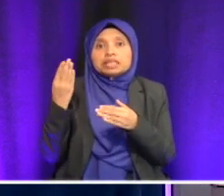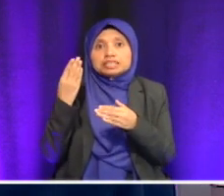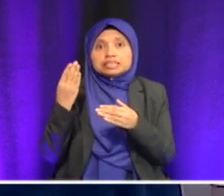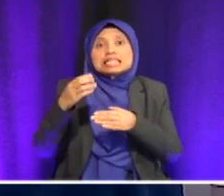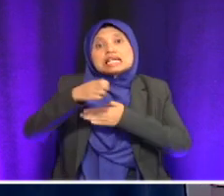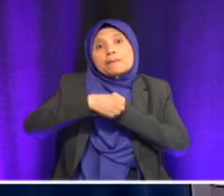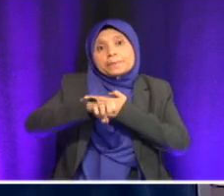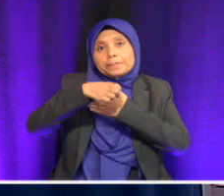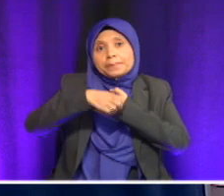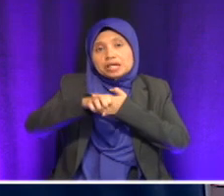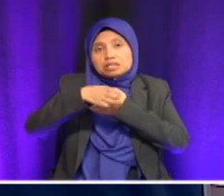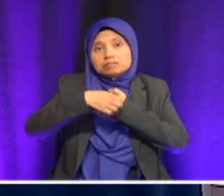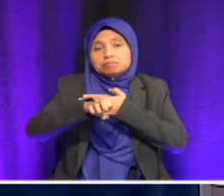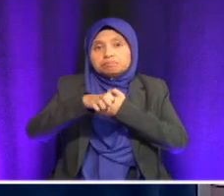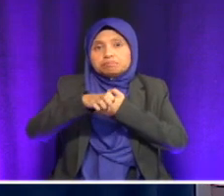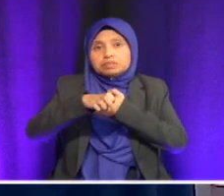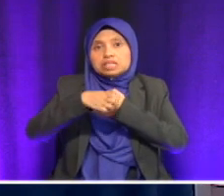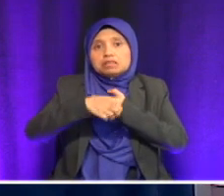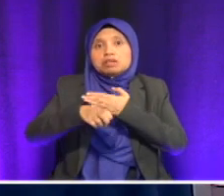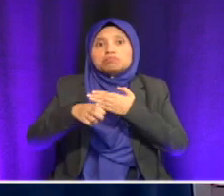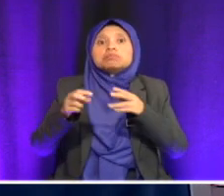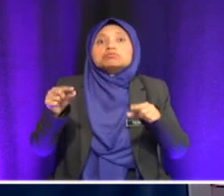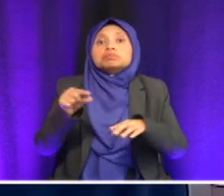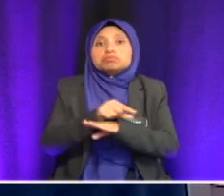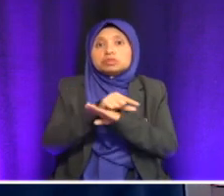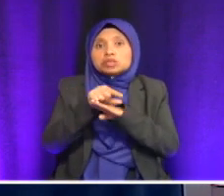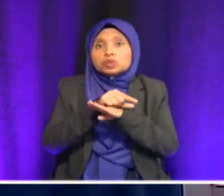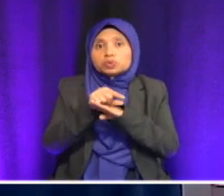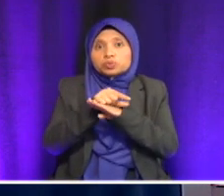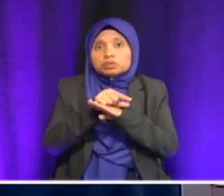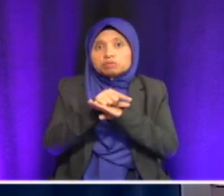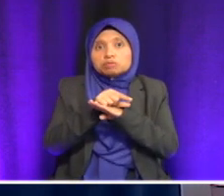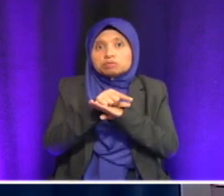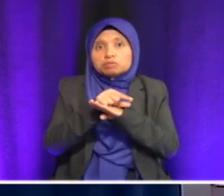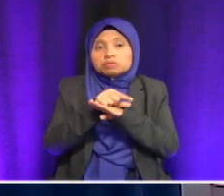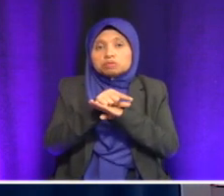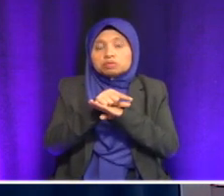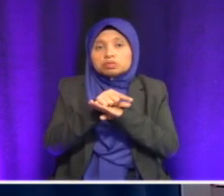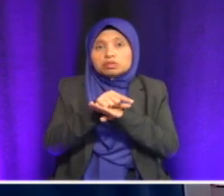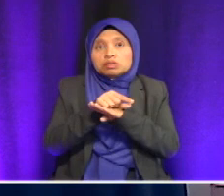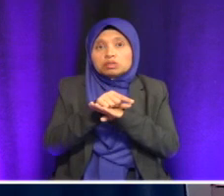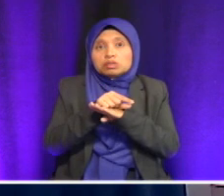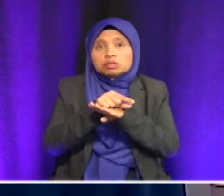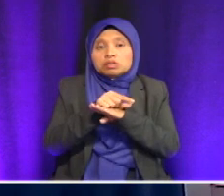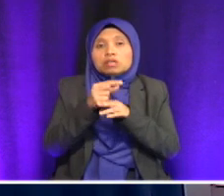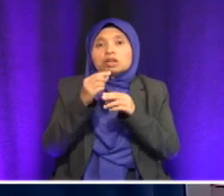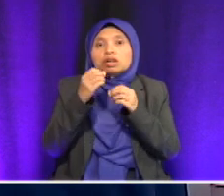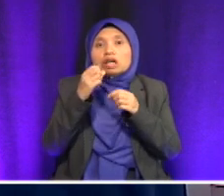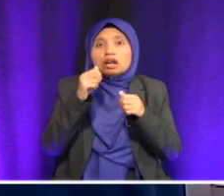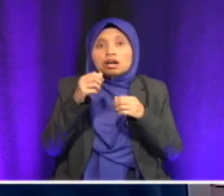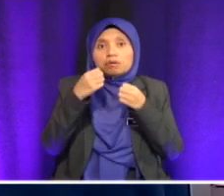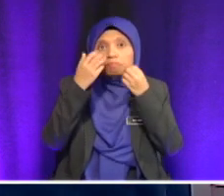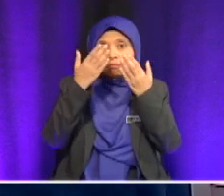email. So an email is used to maybe to ask for your